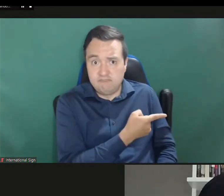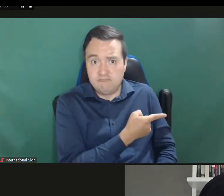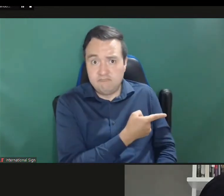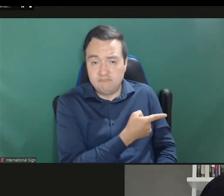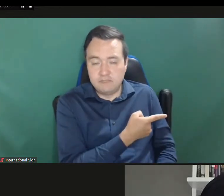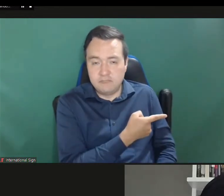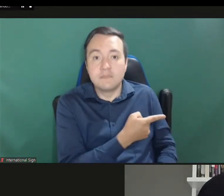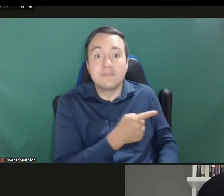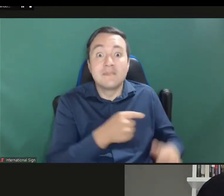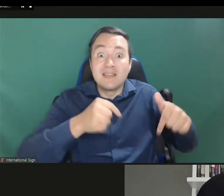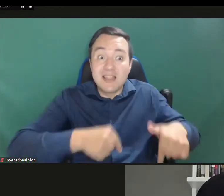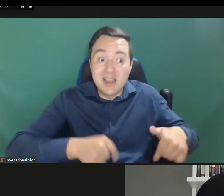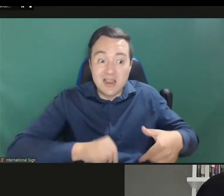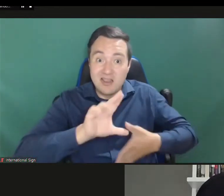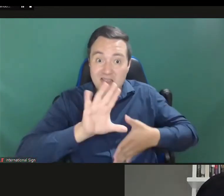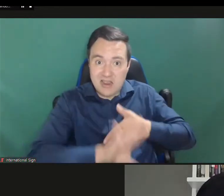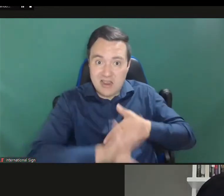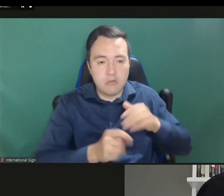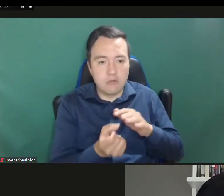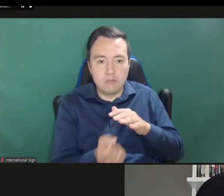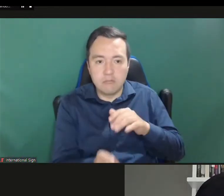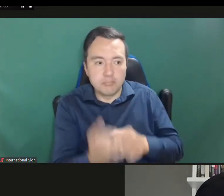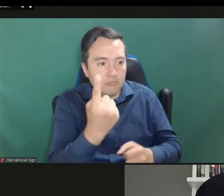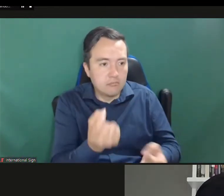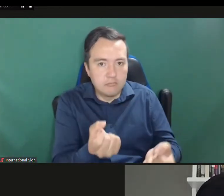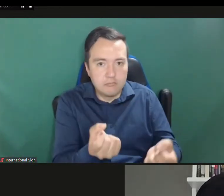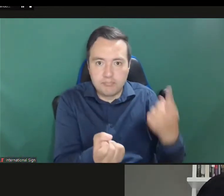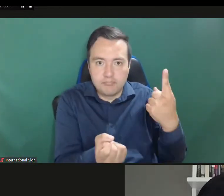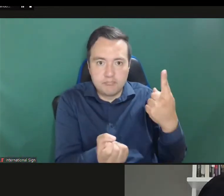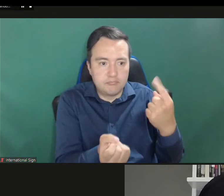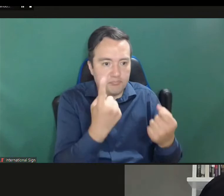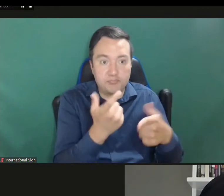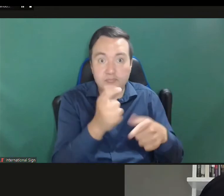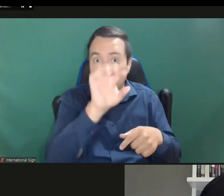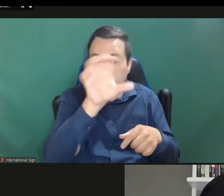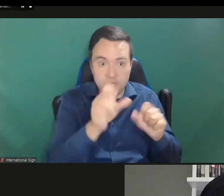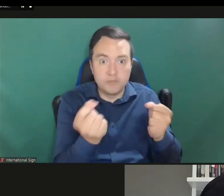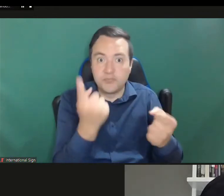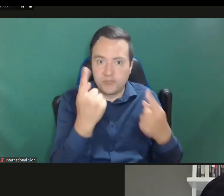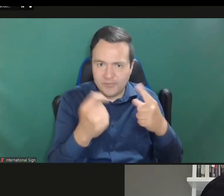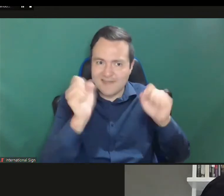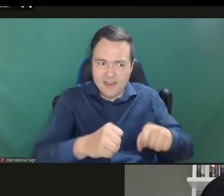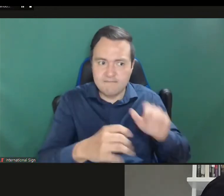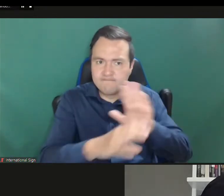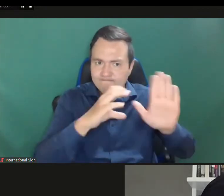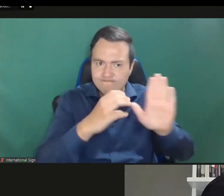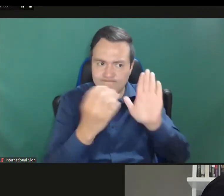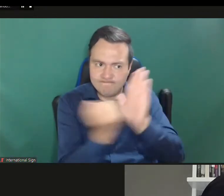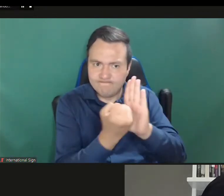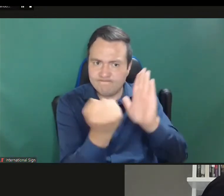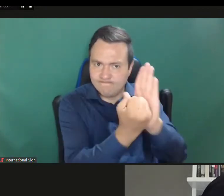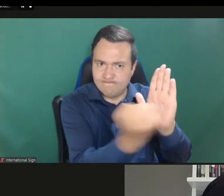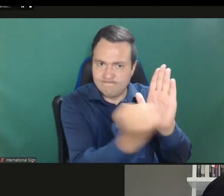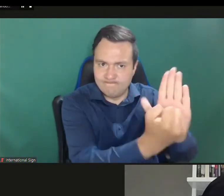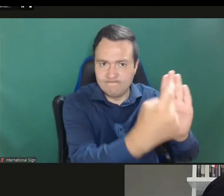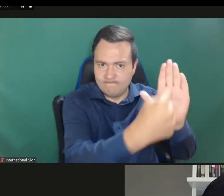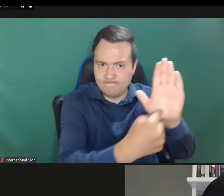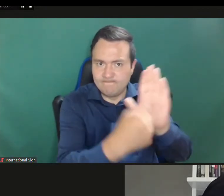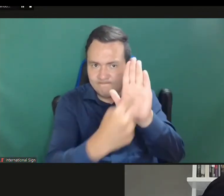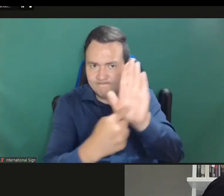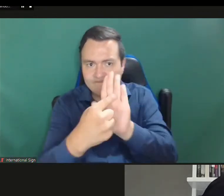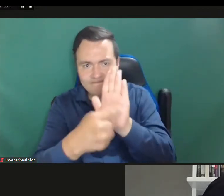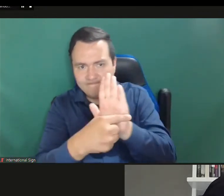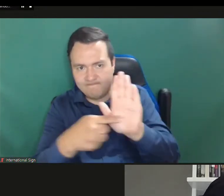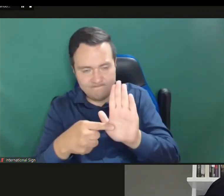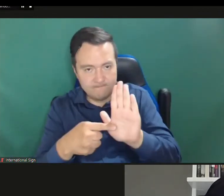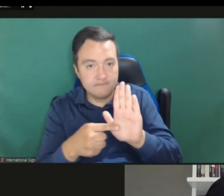on the cutting edge on that. And that now has set the stage for the whole region to use front